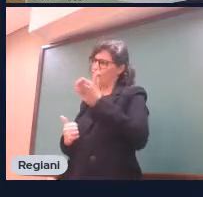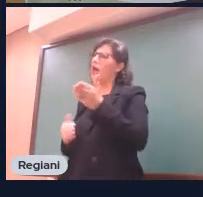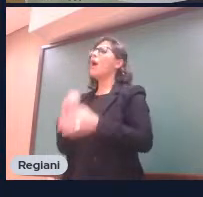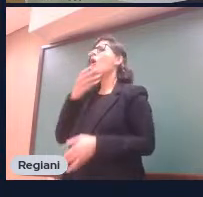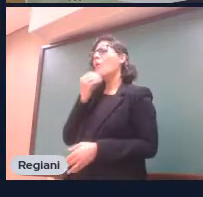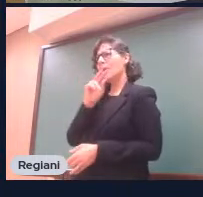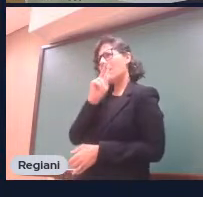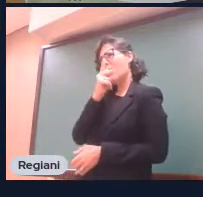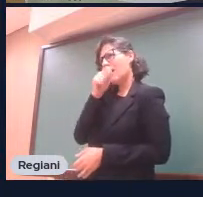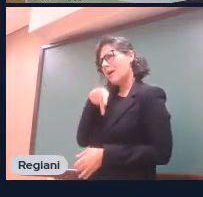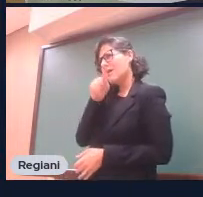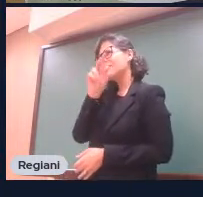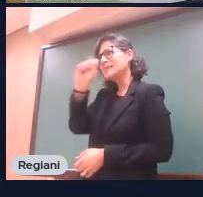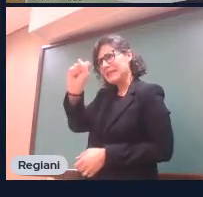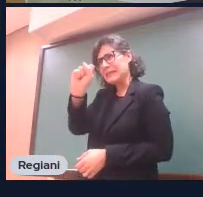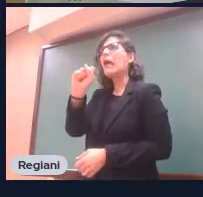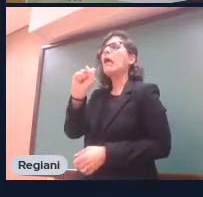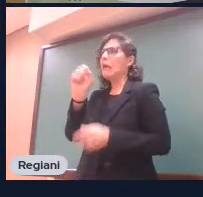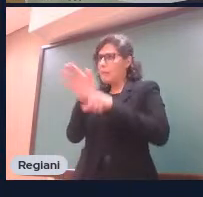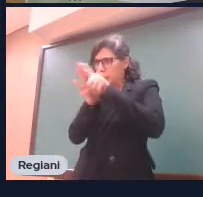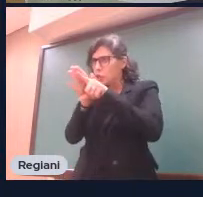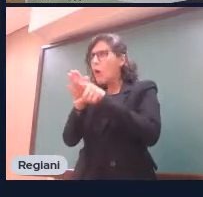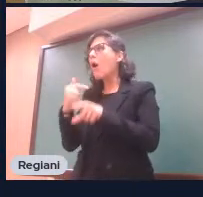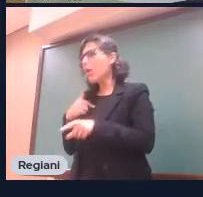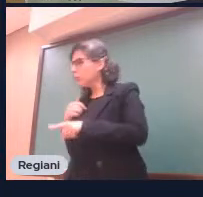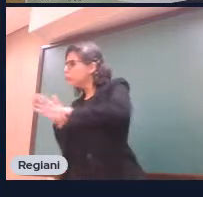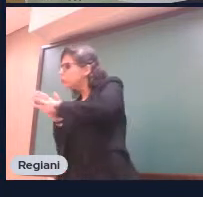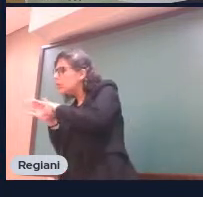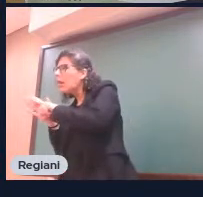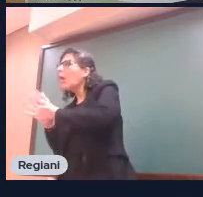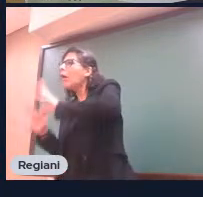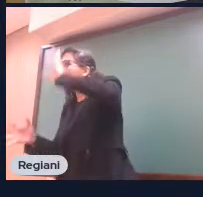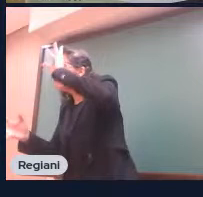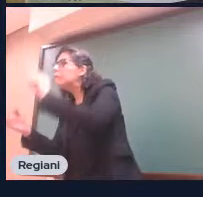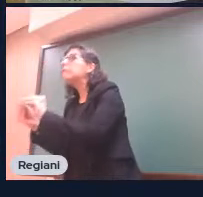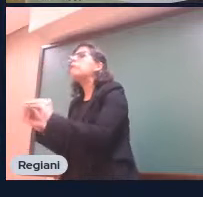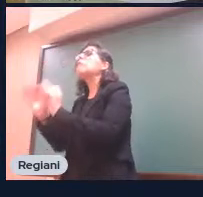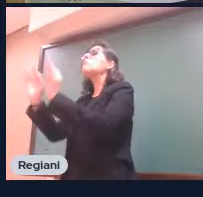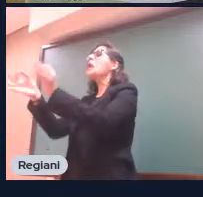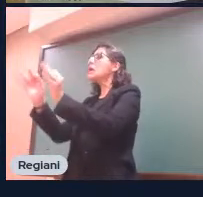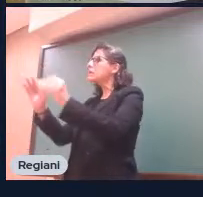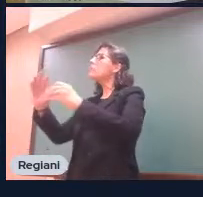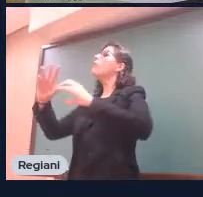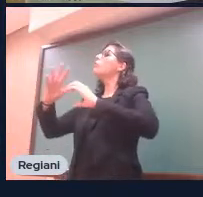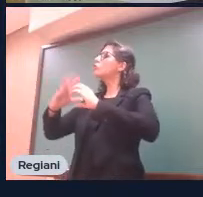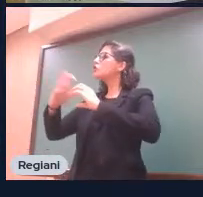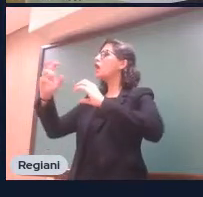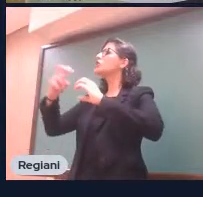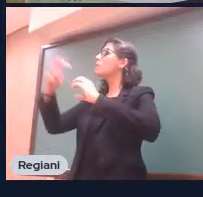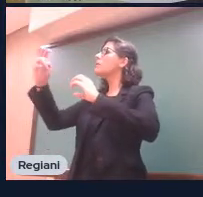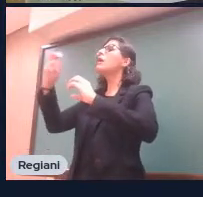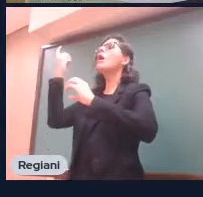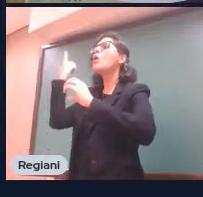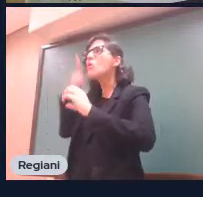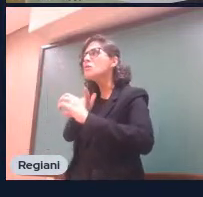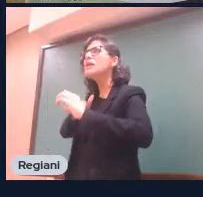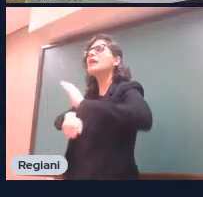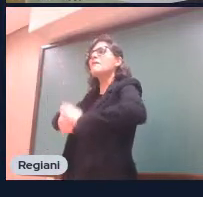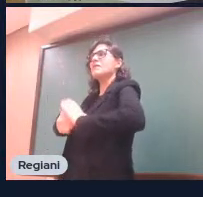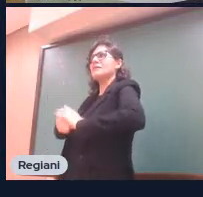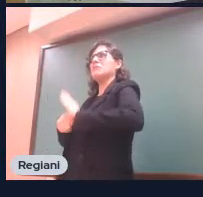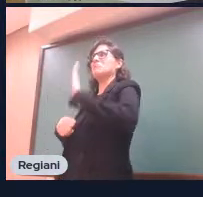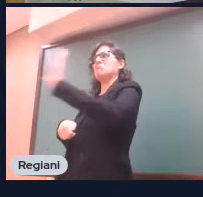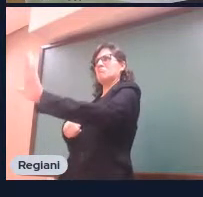And my conclusion was, whoa, ChatGPT really does the job for English,